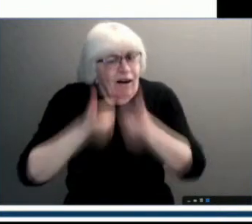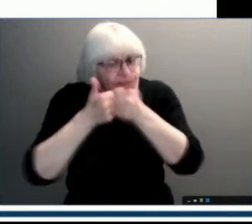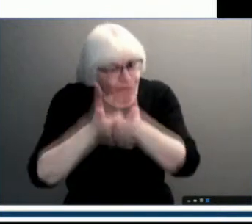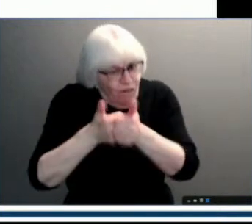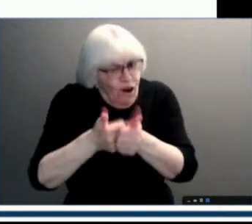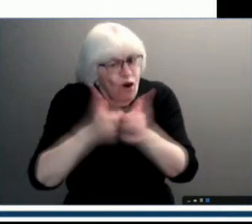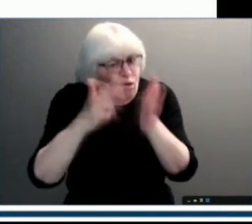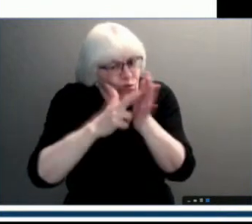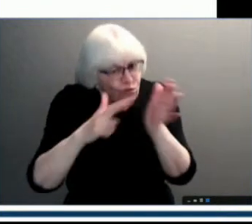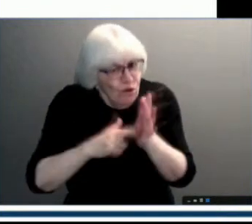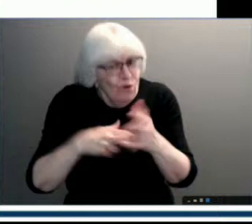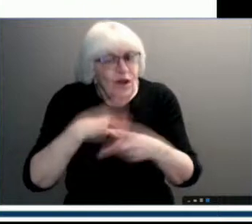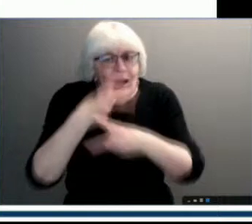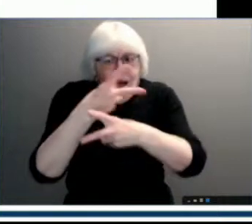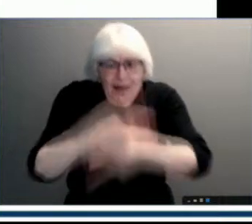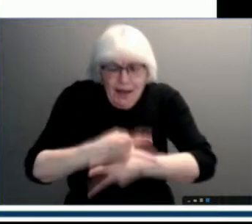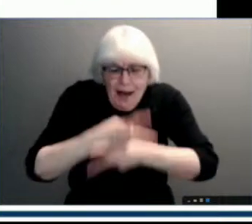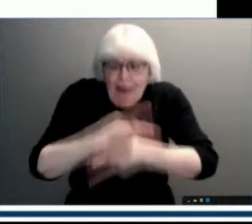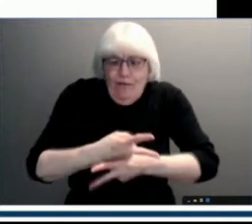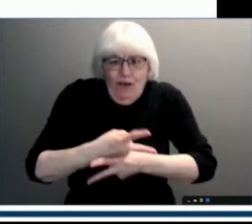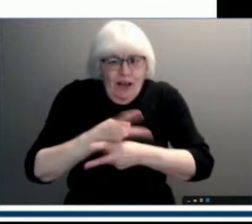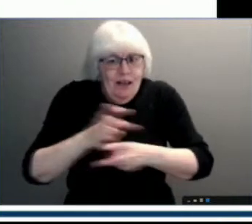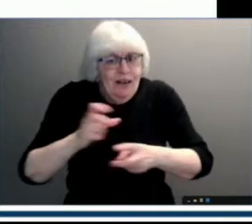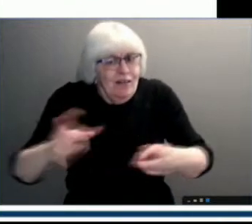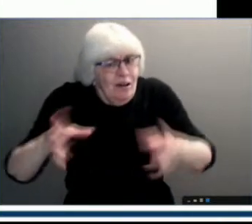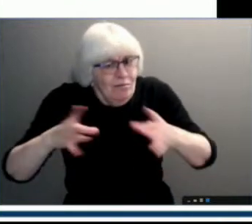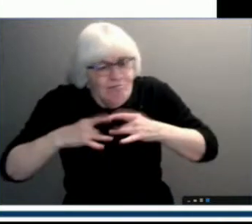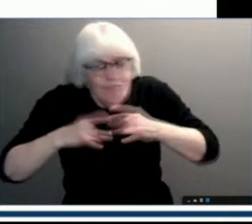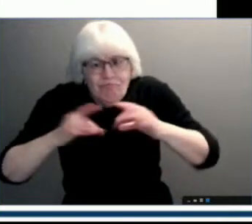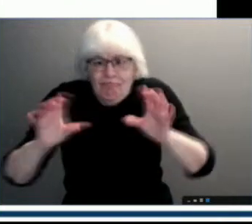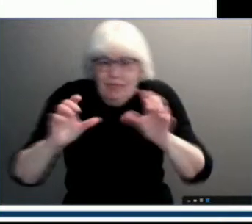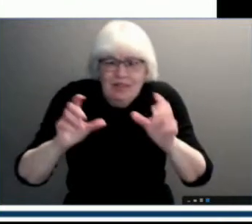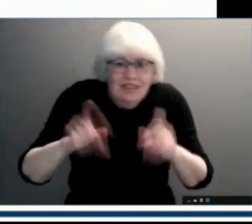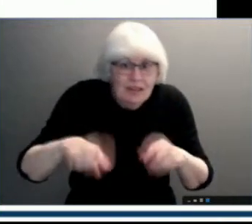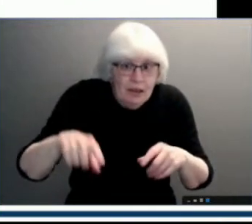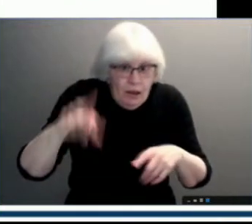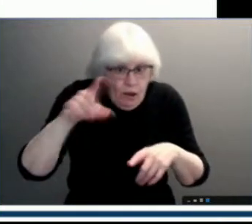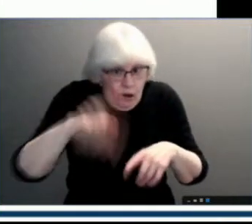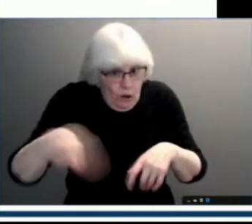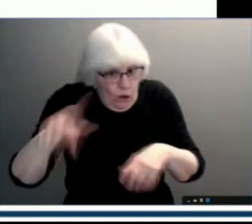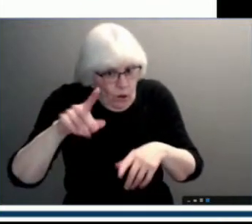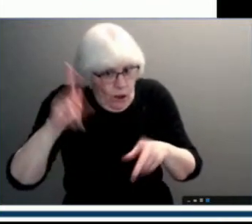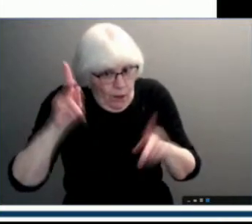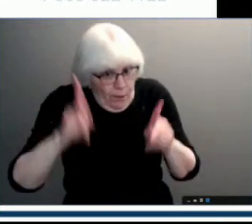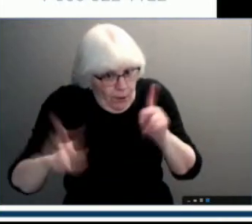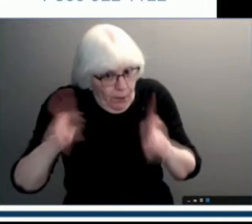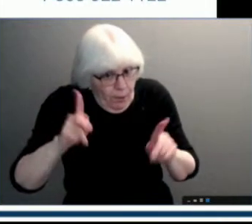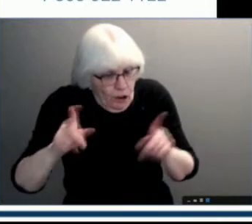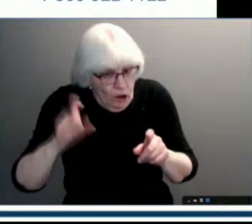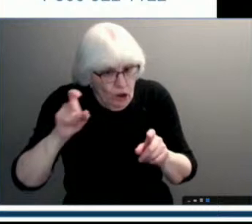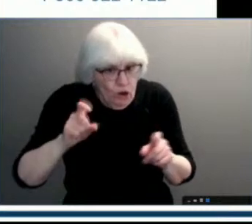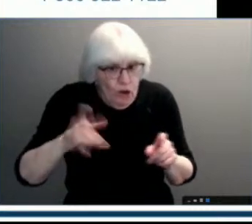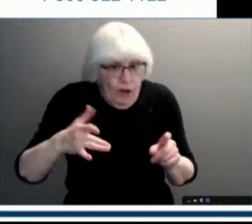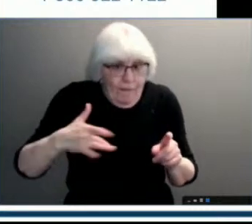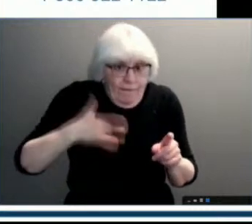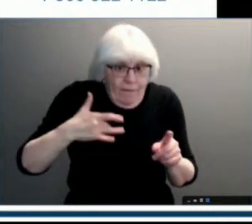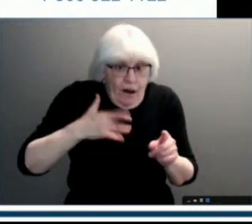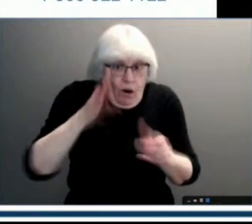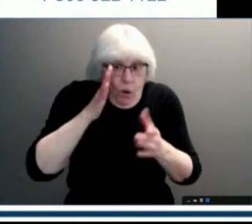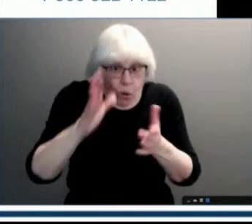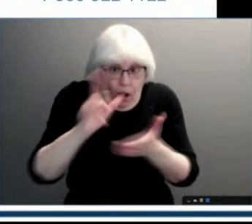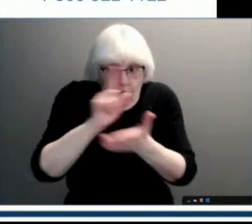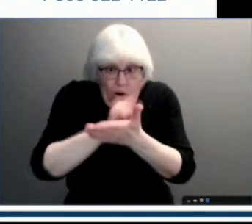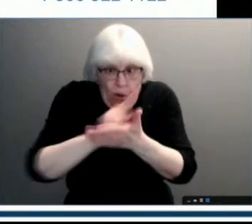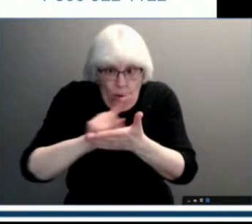anticipate what's to come? Should the majority of Nova Scotians expect that at some point over the next few weeks, we might all end